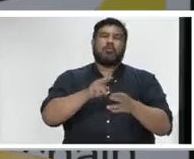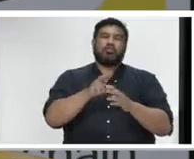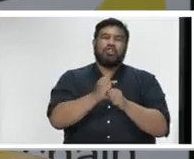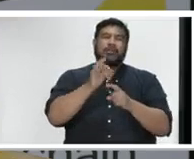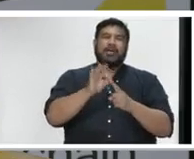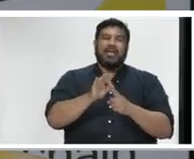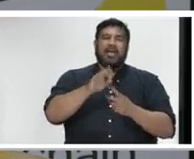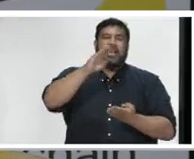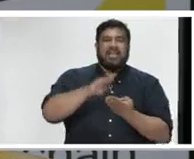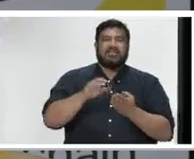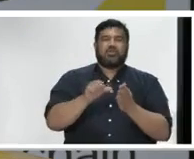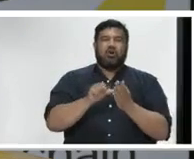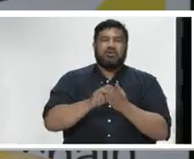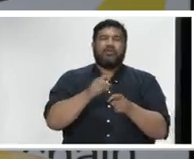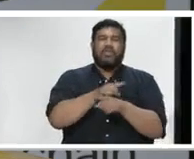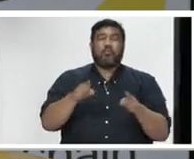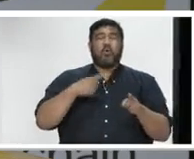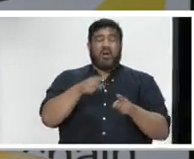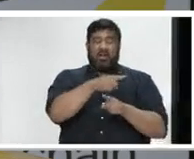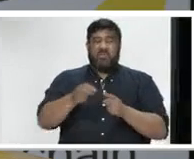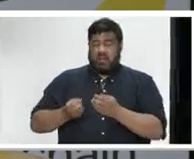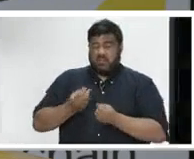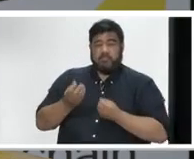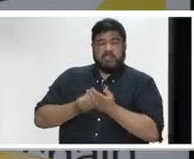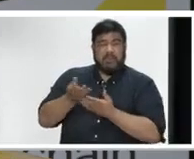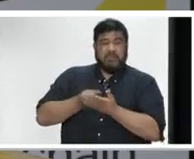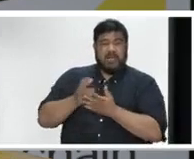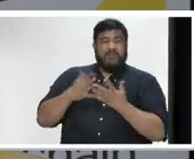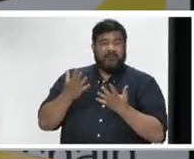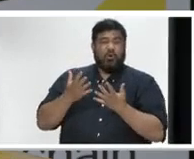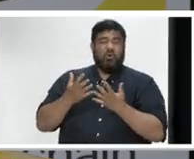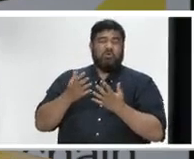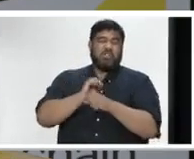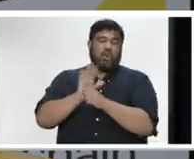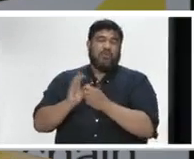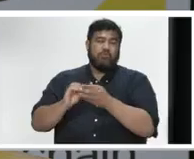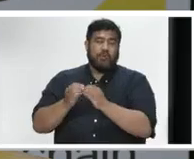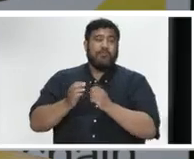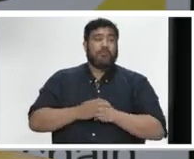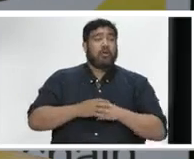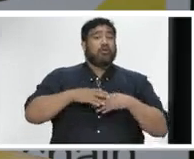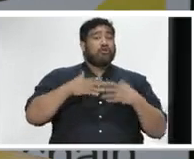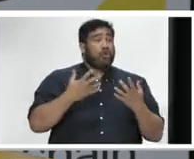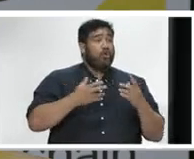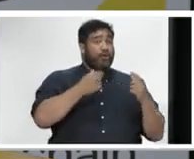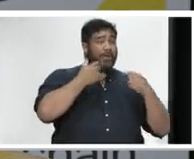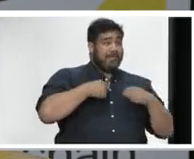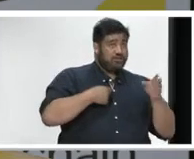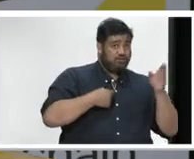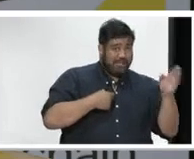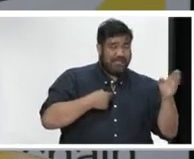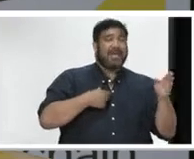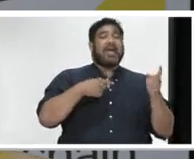to COVID-19. There is an active conversation between the Minister and general practice leaders and the Ministry on